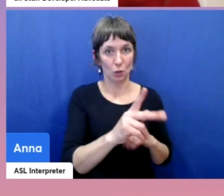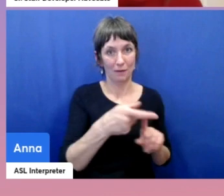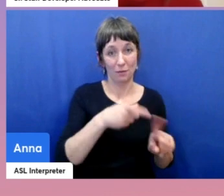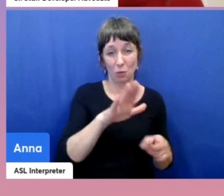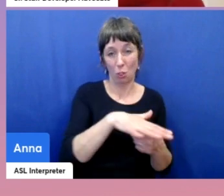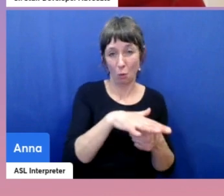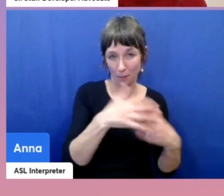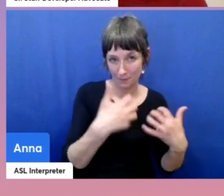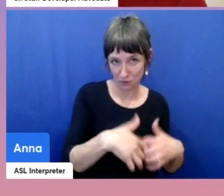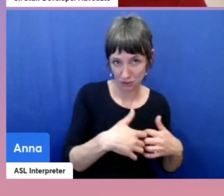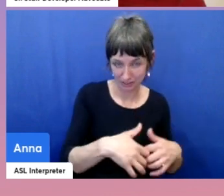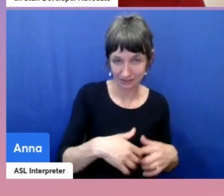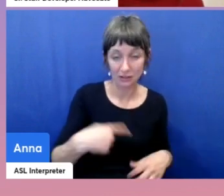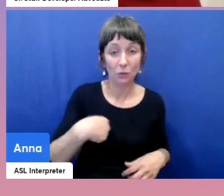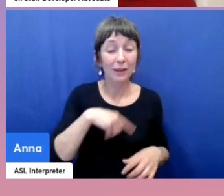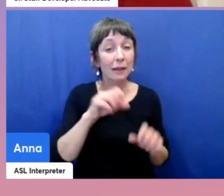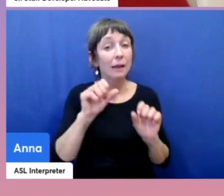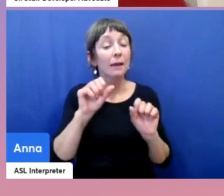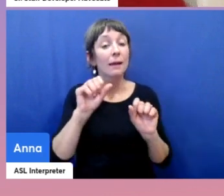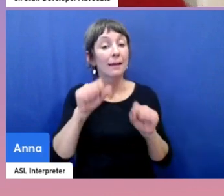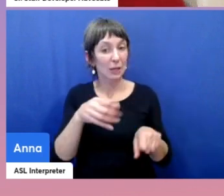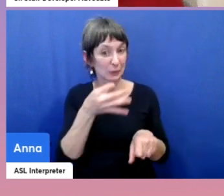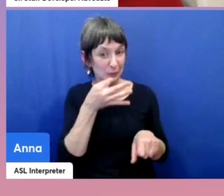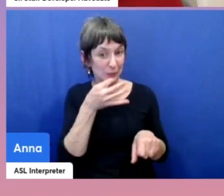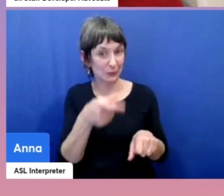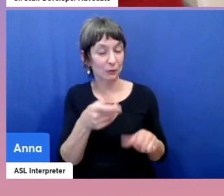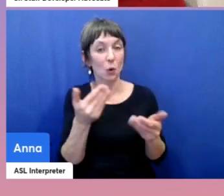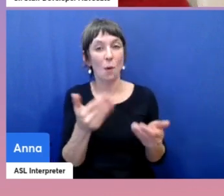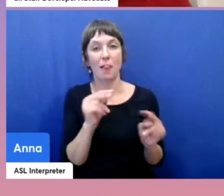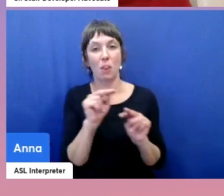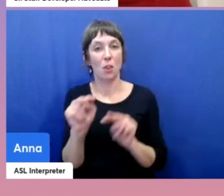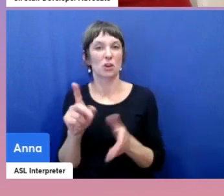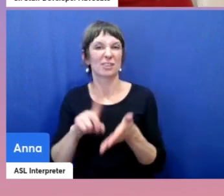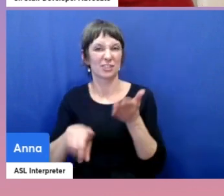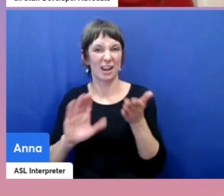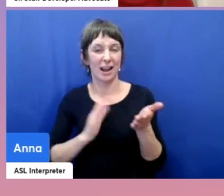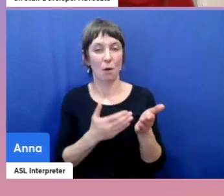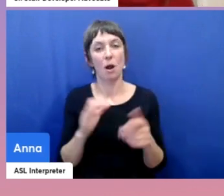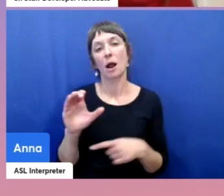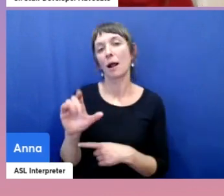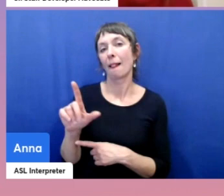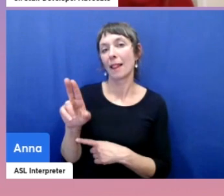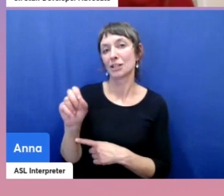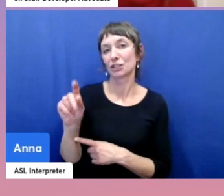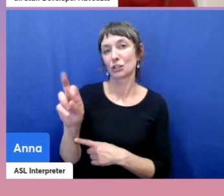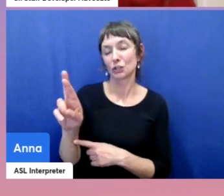So we can, in a sec, go and check on our cluster.